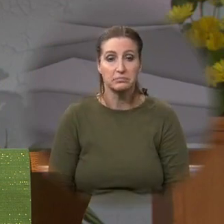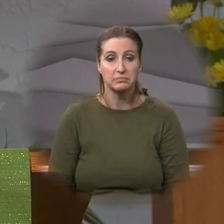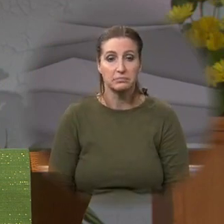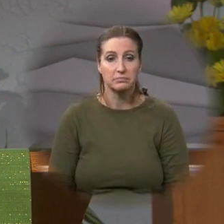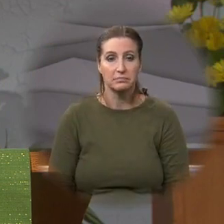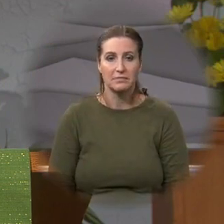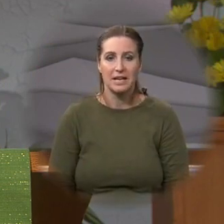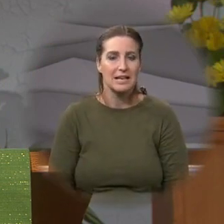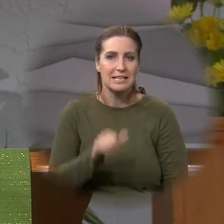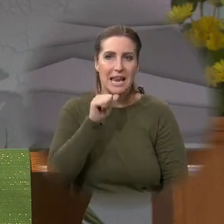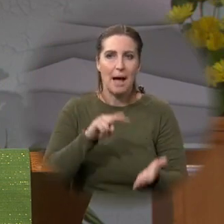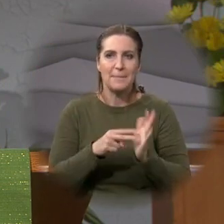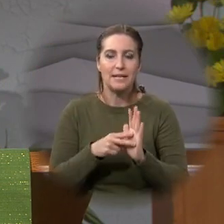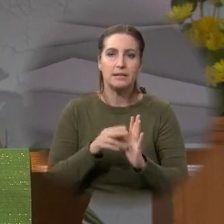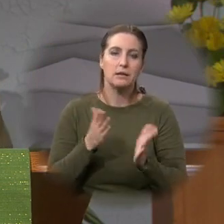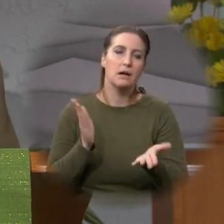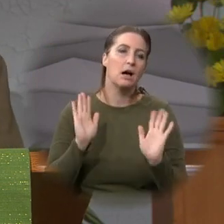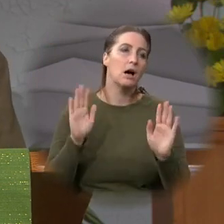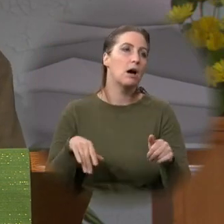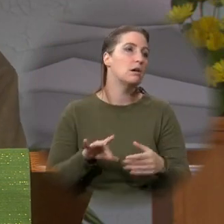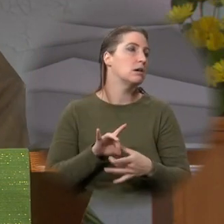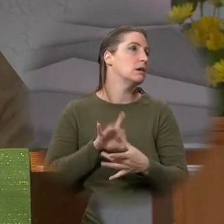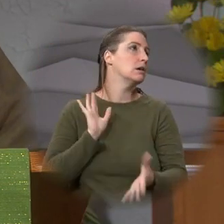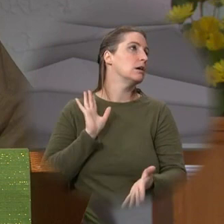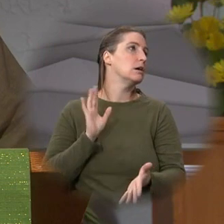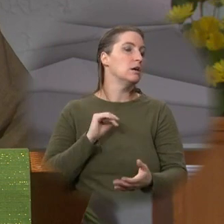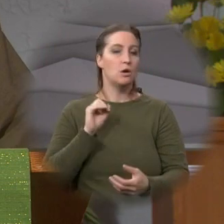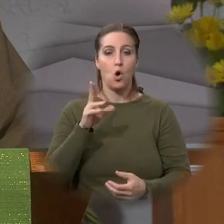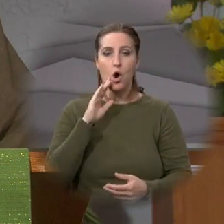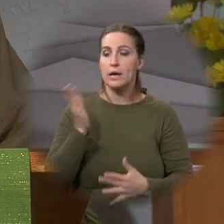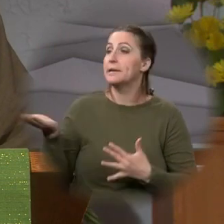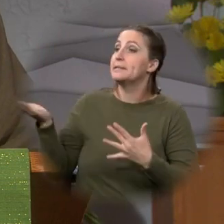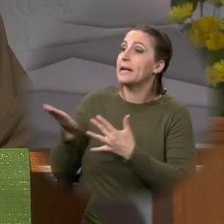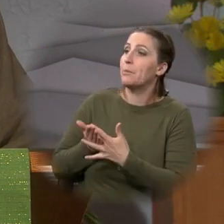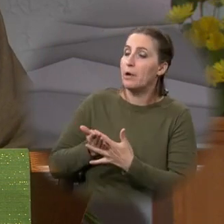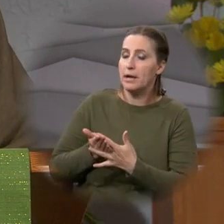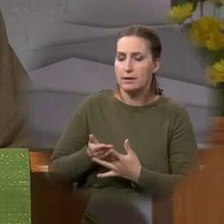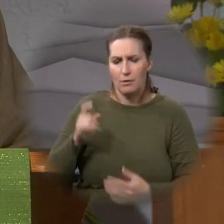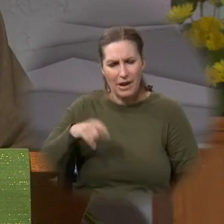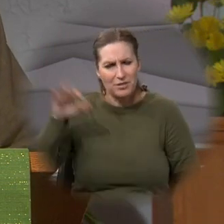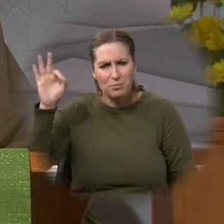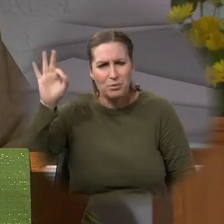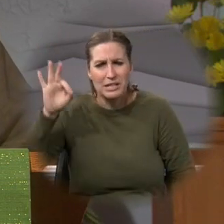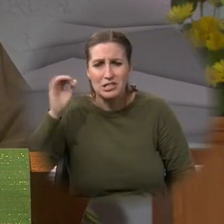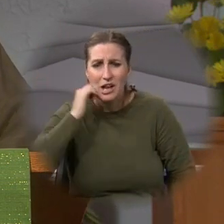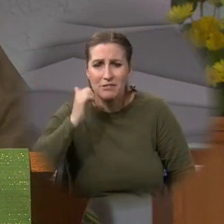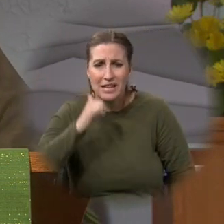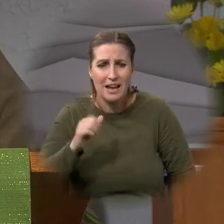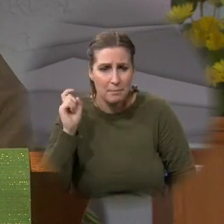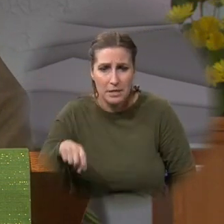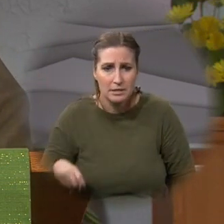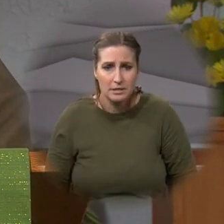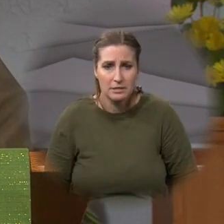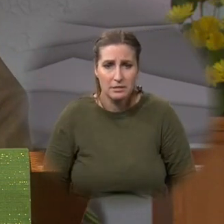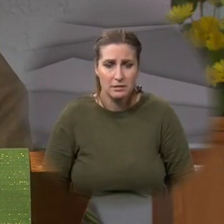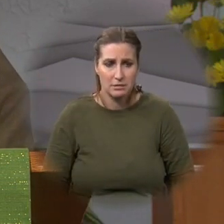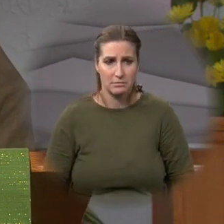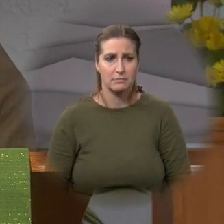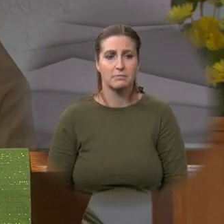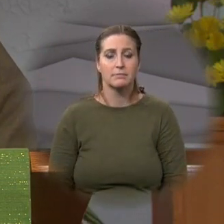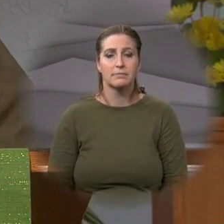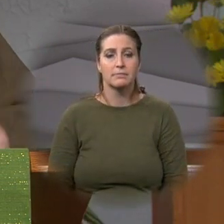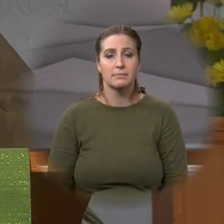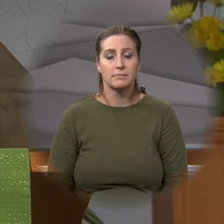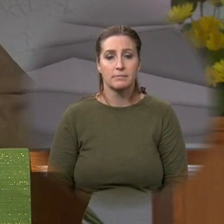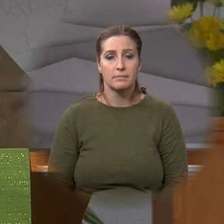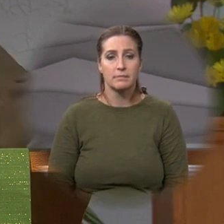But it doesn't mean that we can let up. It doesn't mean that we can take a break from preaching and living out the gospel. It doesn't mean that at all. It